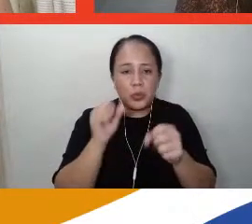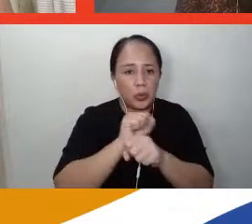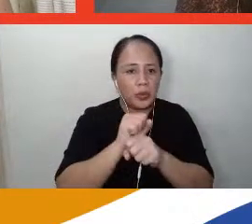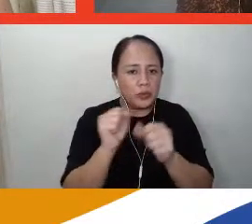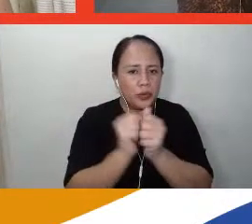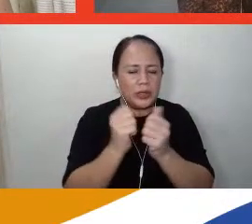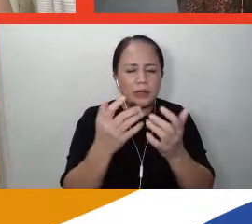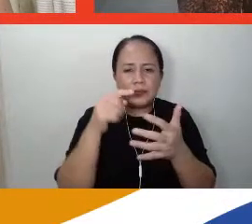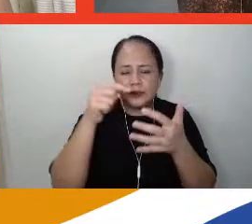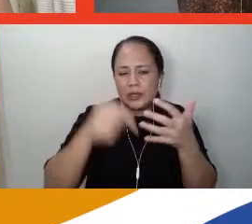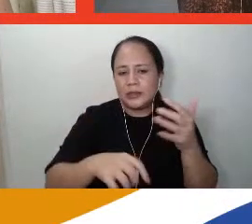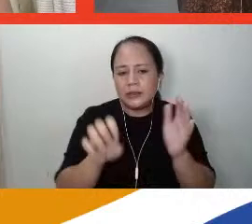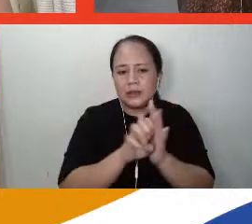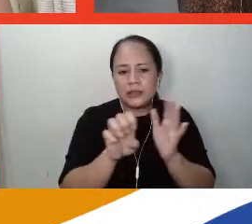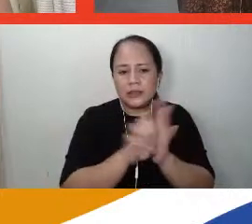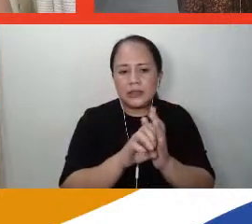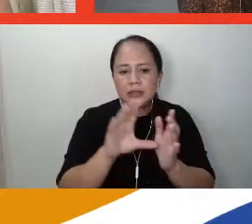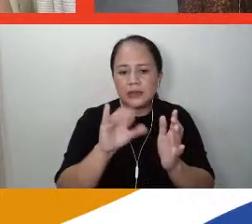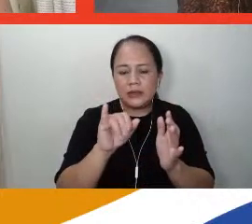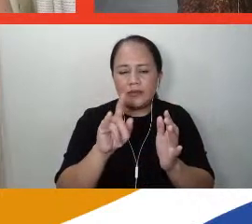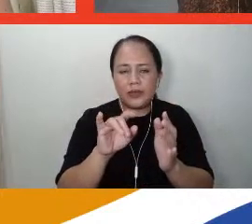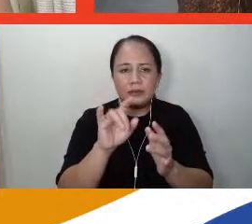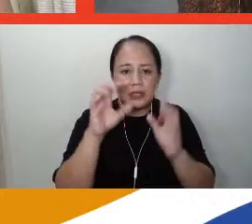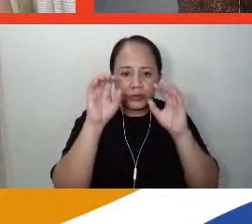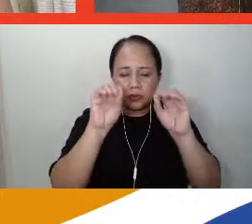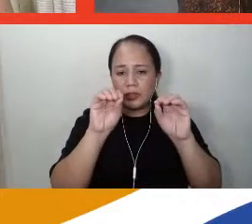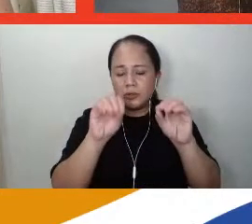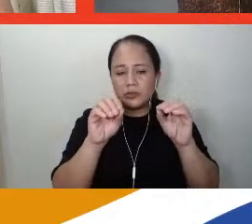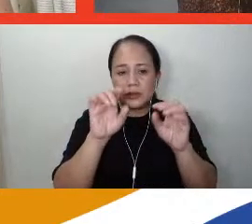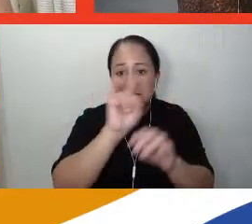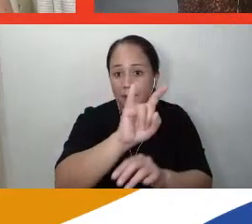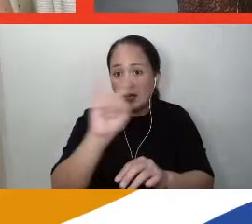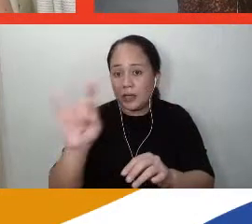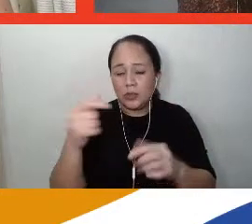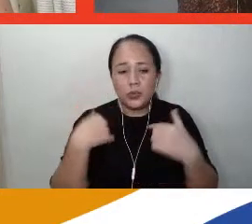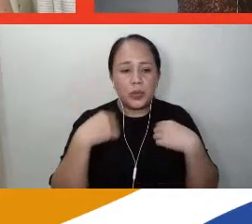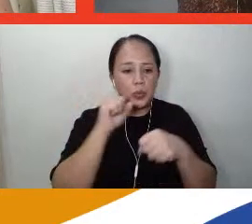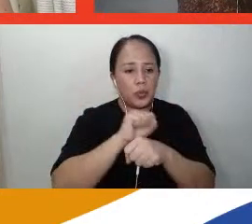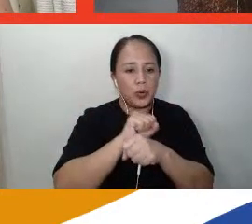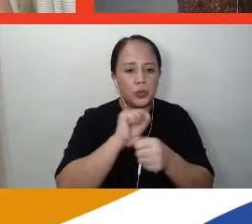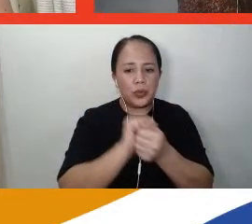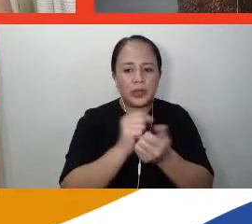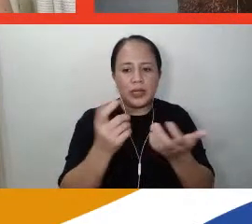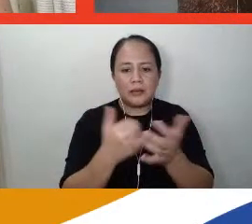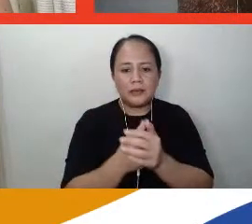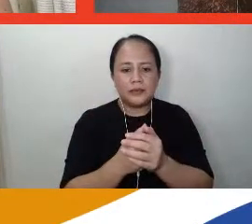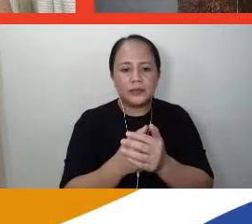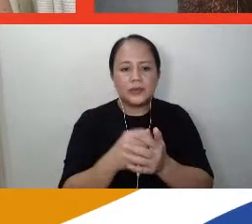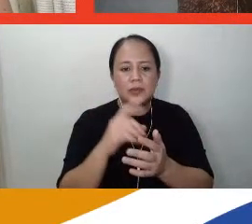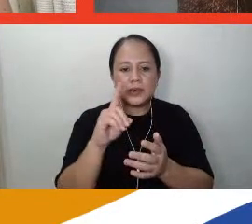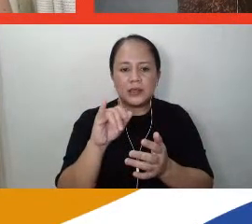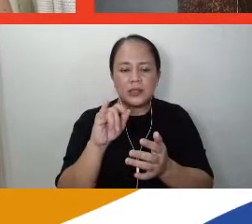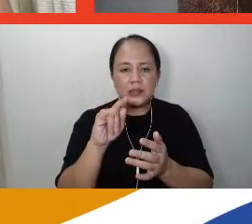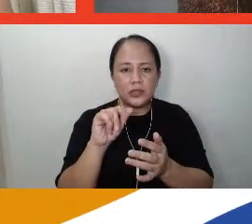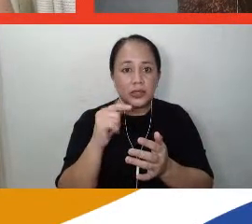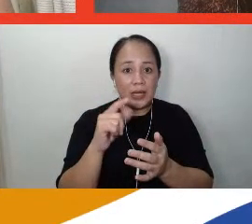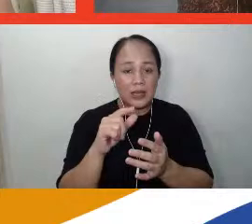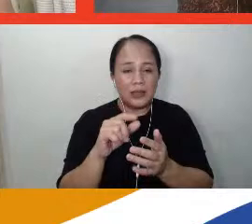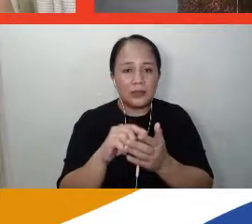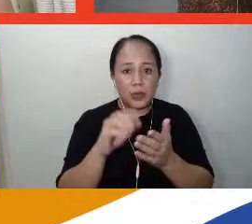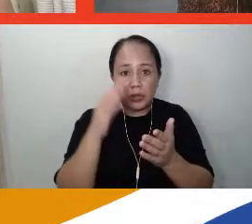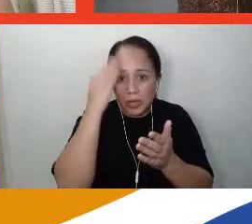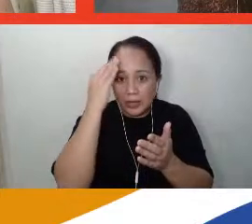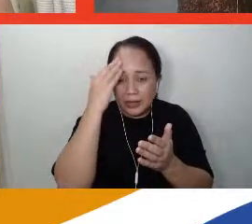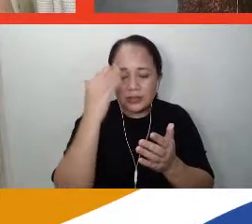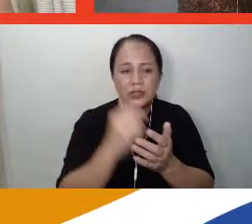on things like civic education campaigns. We are working with them on potentially like a digital literacy and